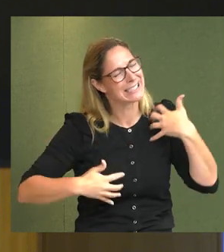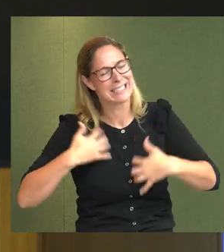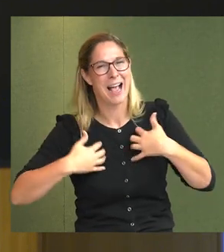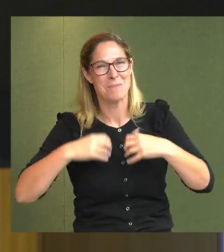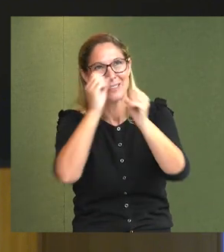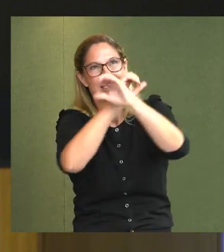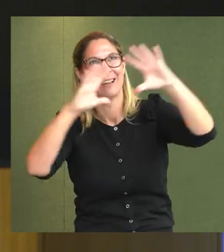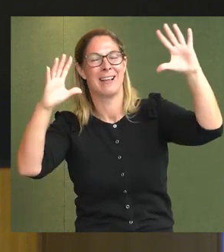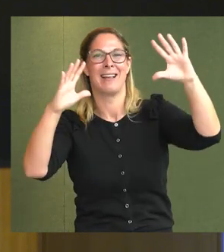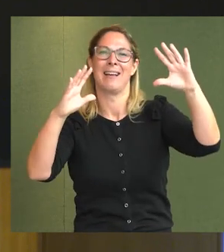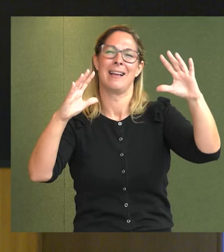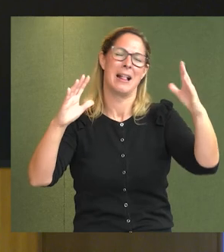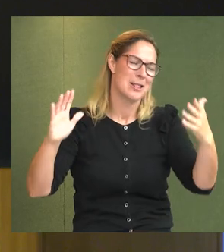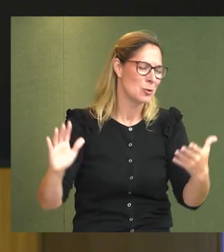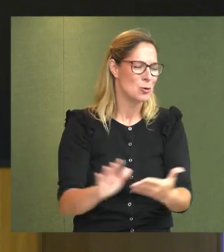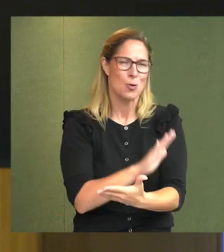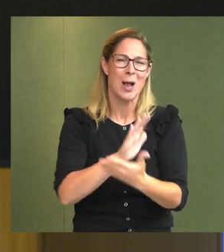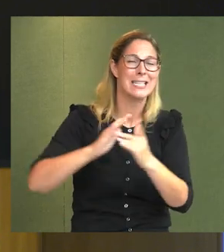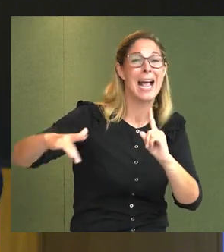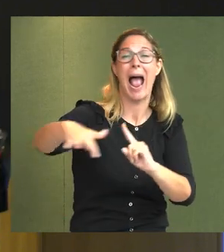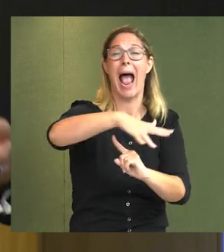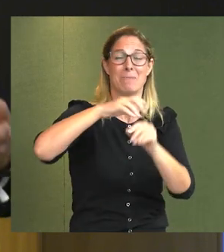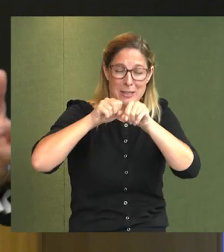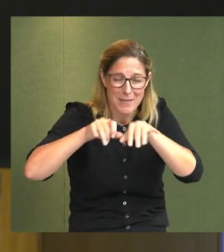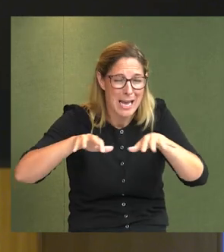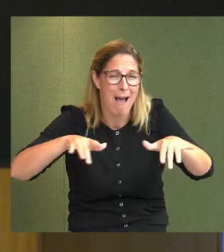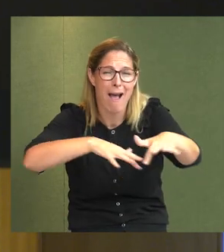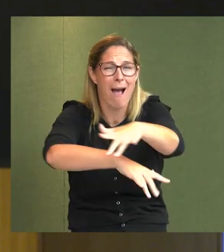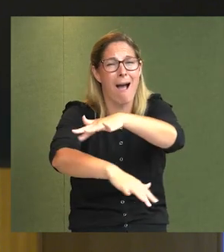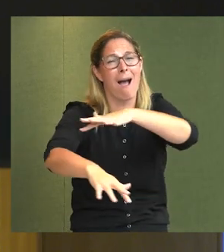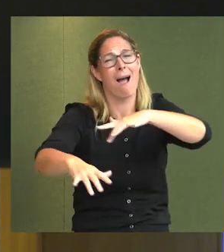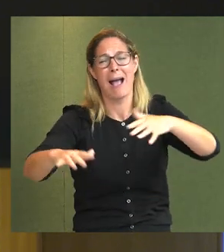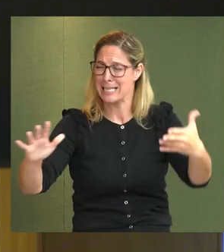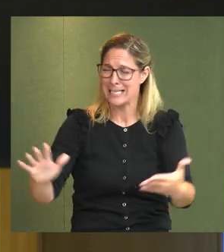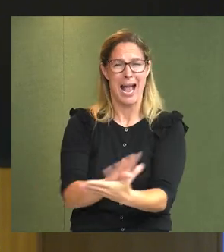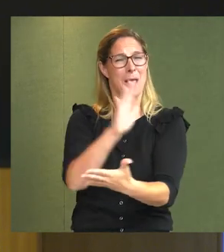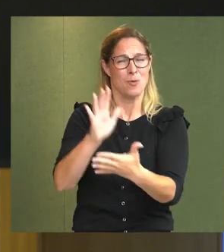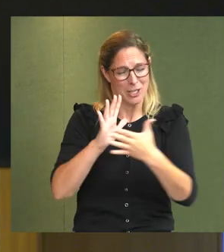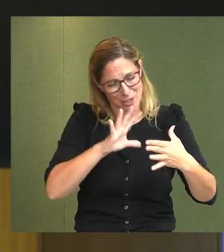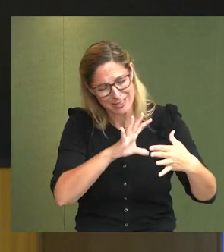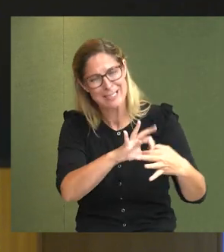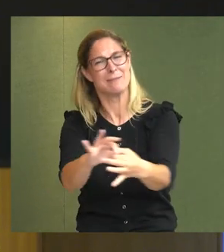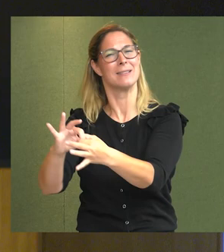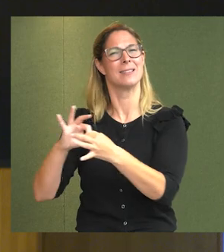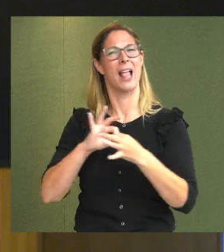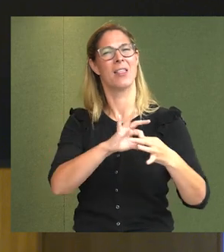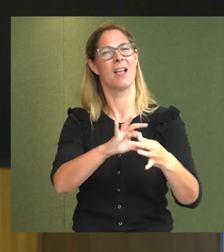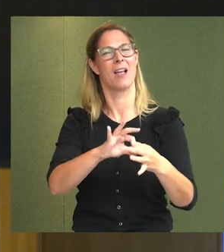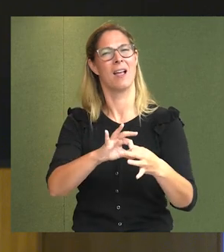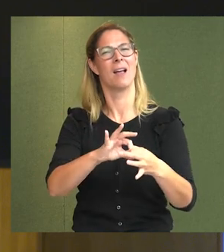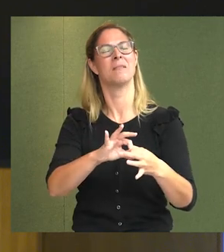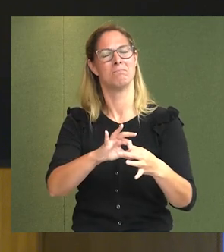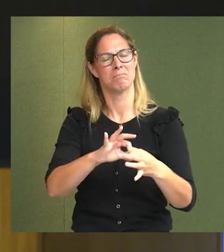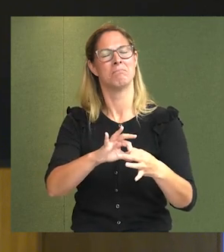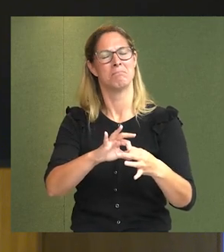forget the joyous atmosphere and the way those celebrations brought people together. For